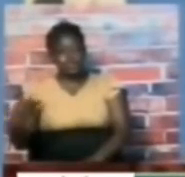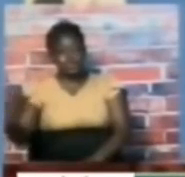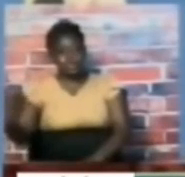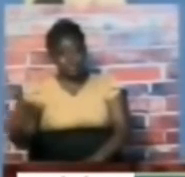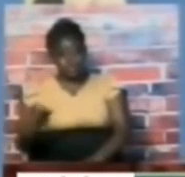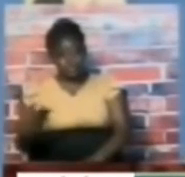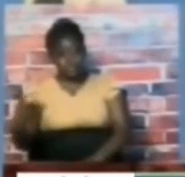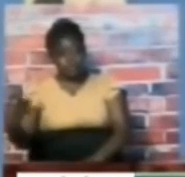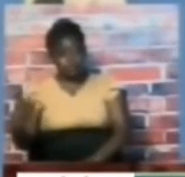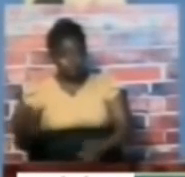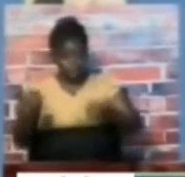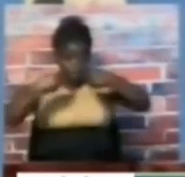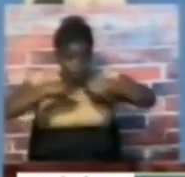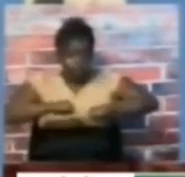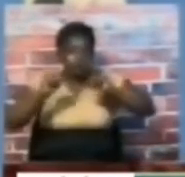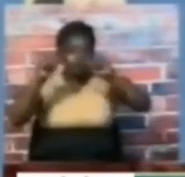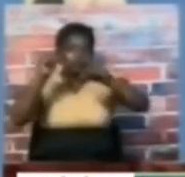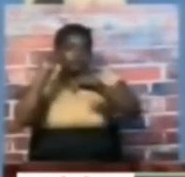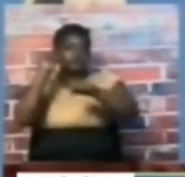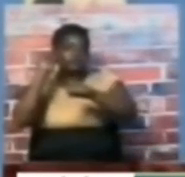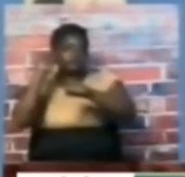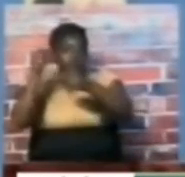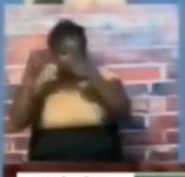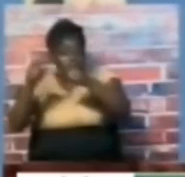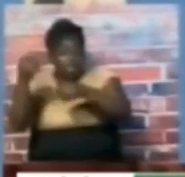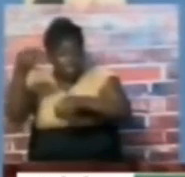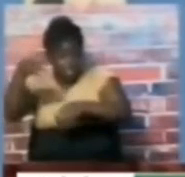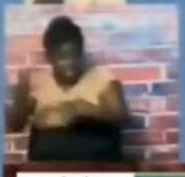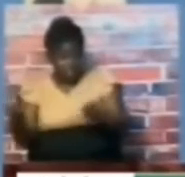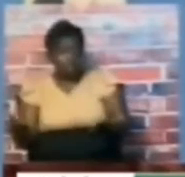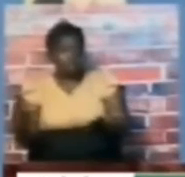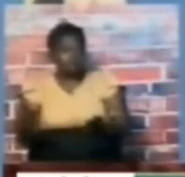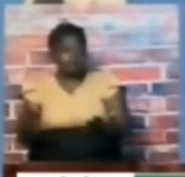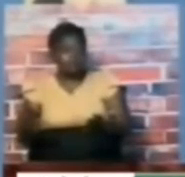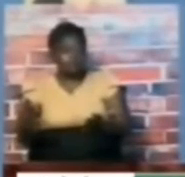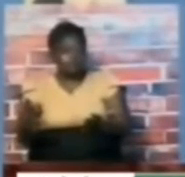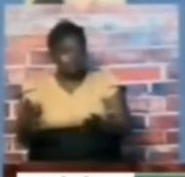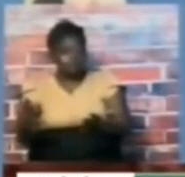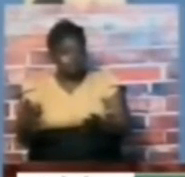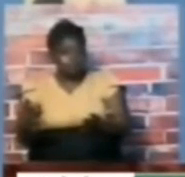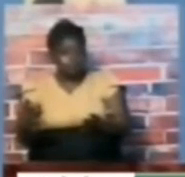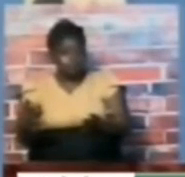The activities can resume, provided the distance can be maintained.